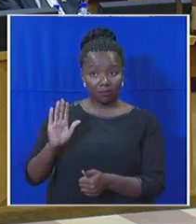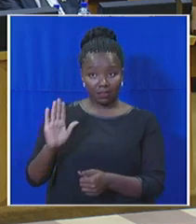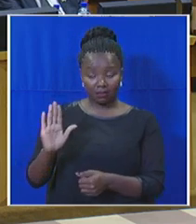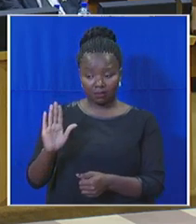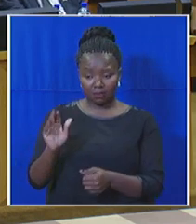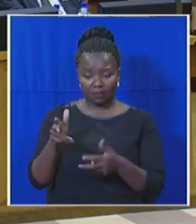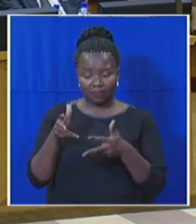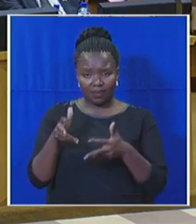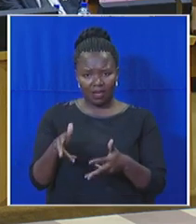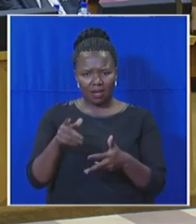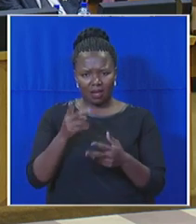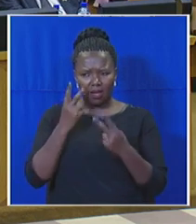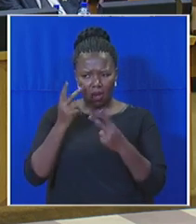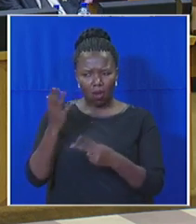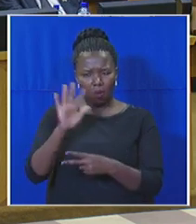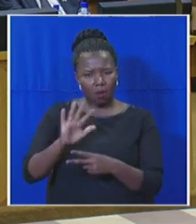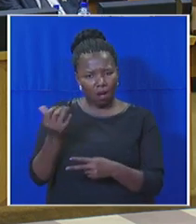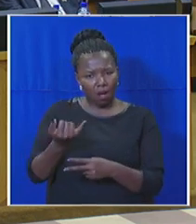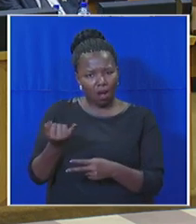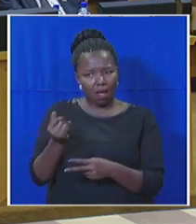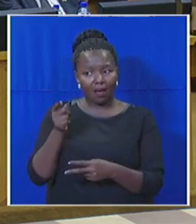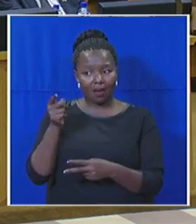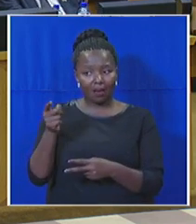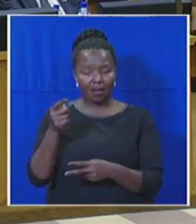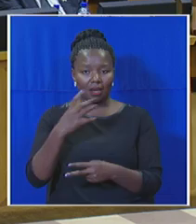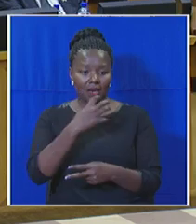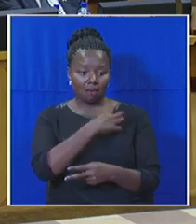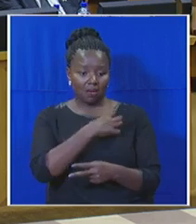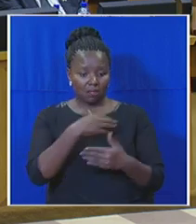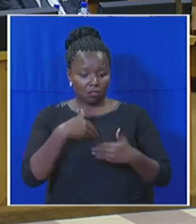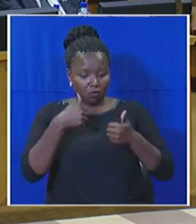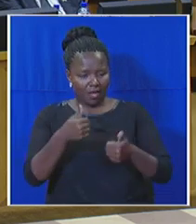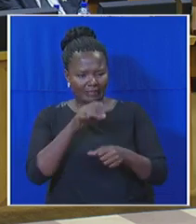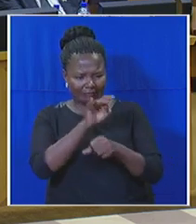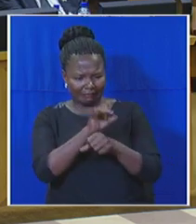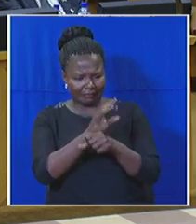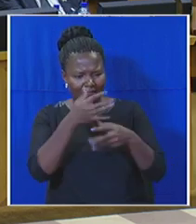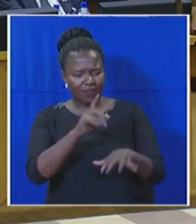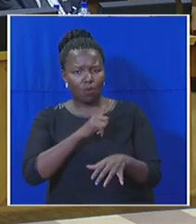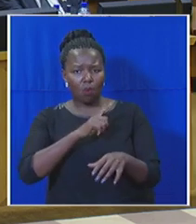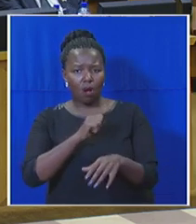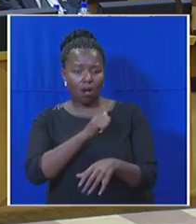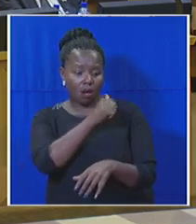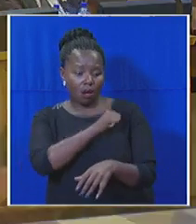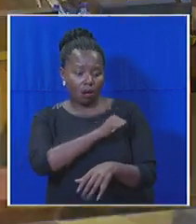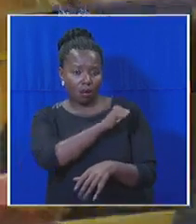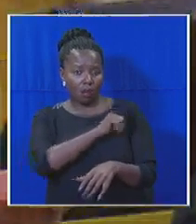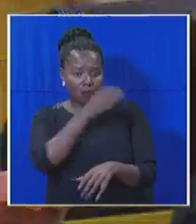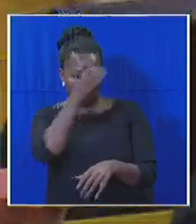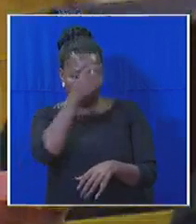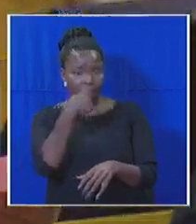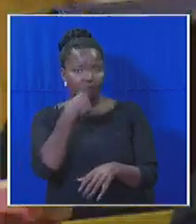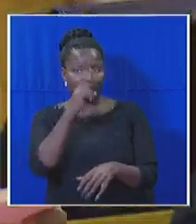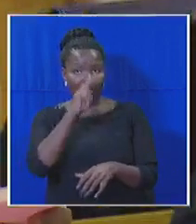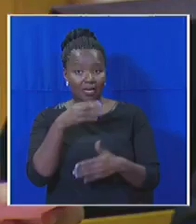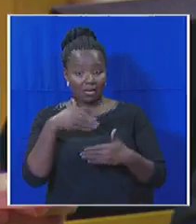it appears that you are very well advised by your Minister of Health, because medical experts say that if you want to live a long and healthy life, then you